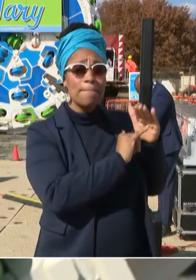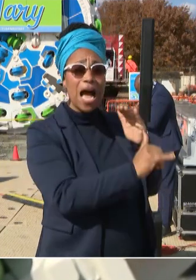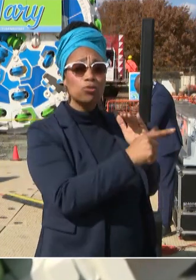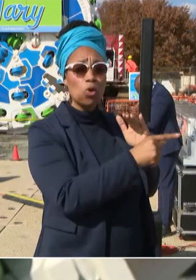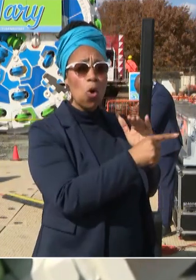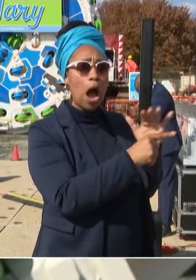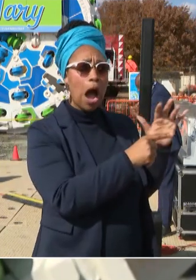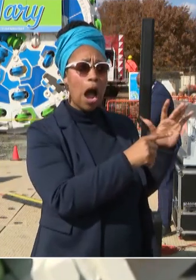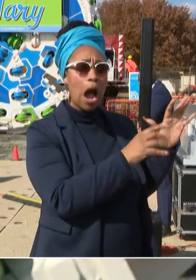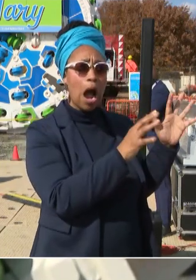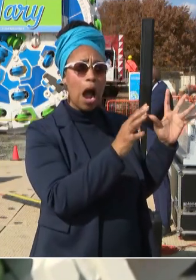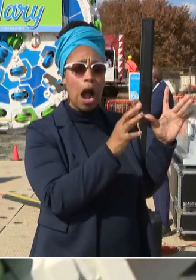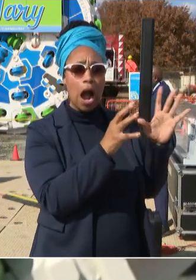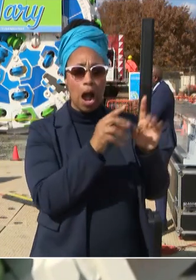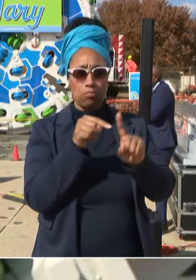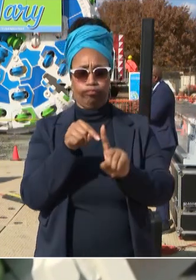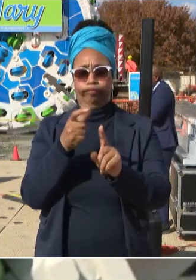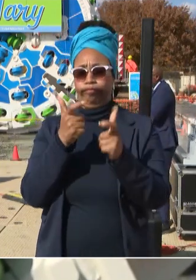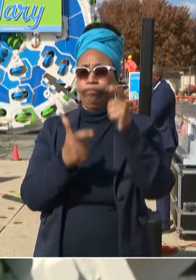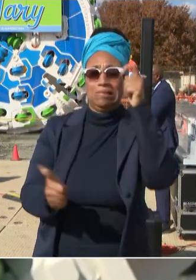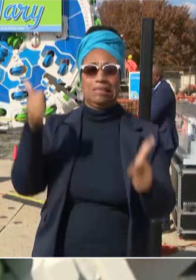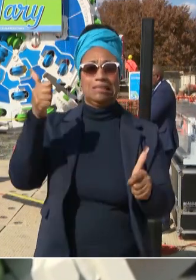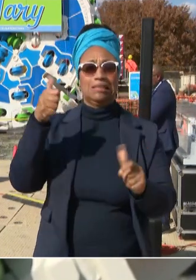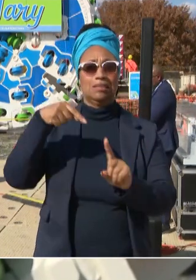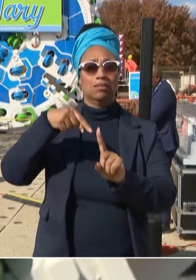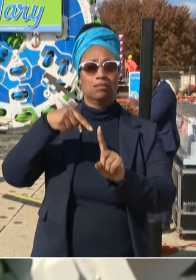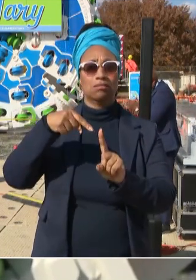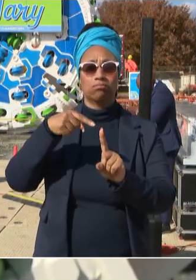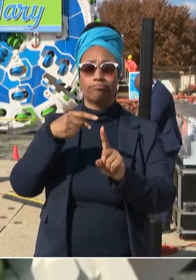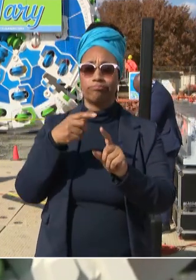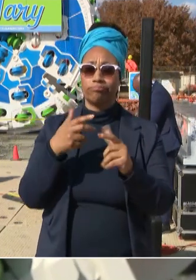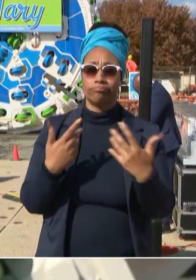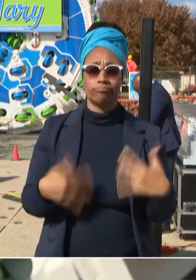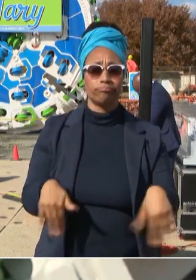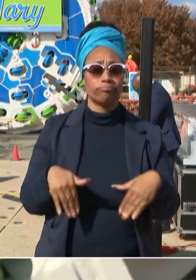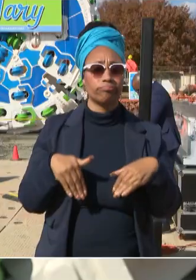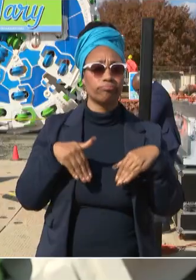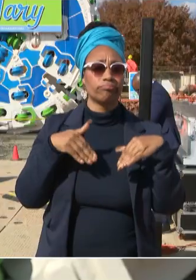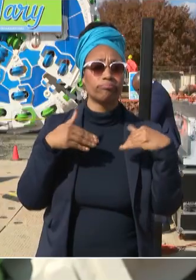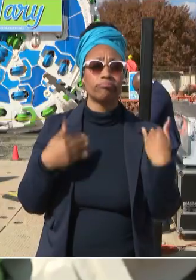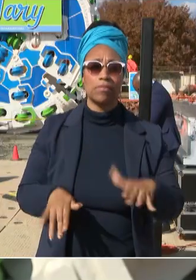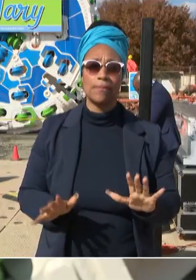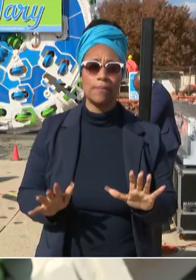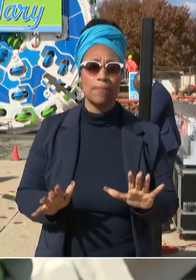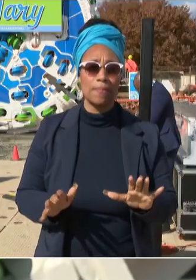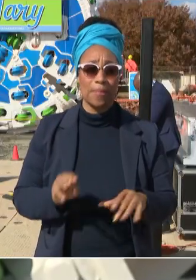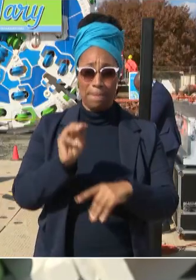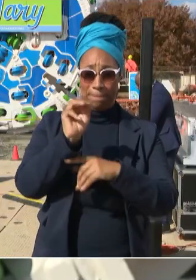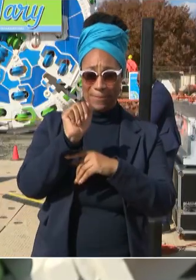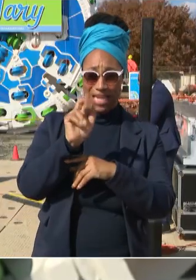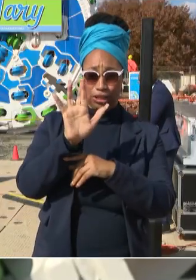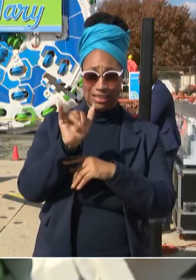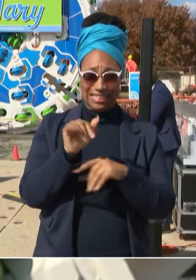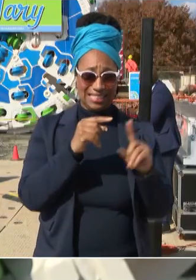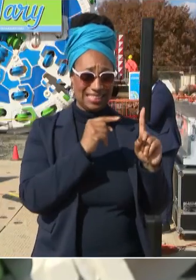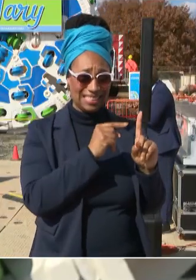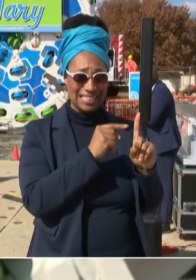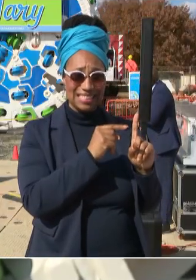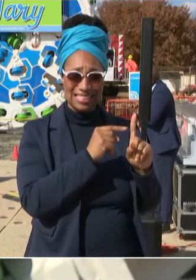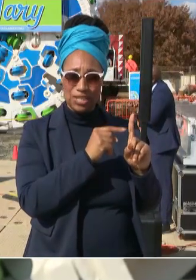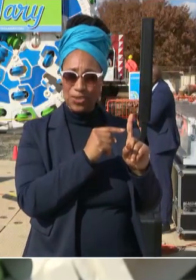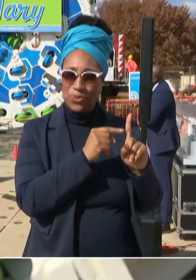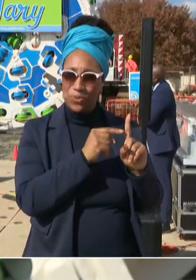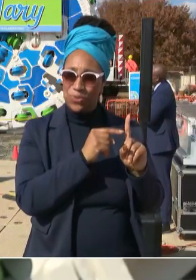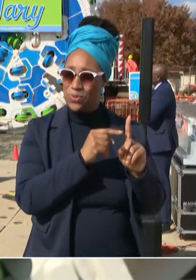this project on the Anacostia River. Now, Mary is here to do the same for the Potomac. This 5.5-mile tunnel will